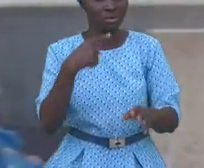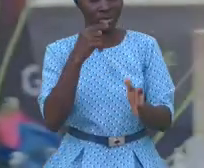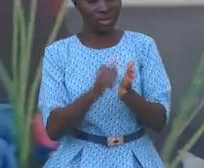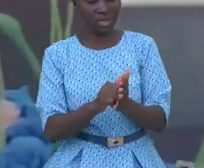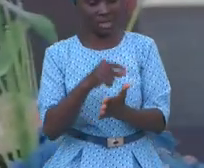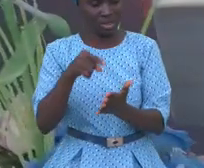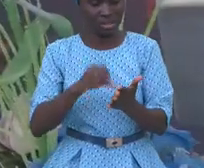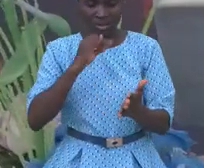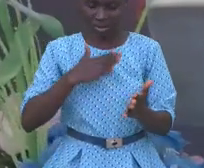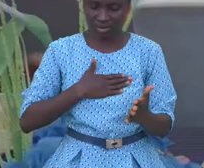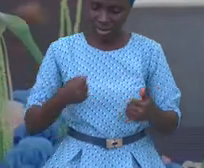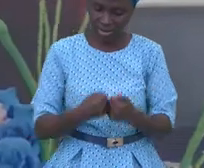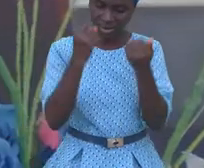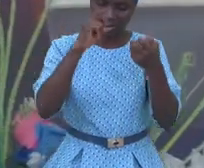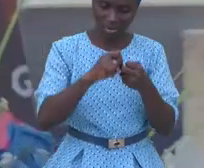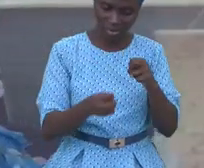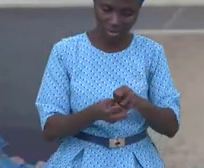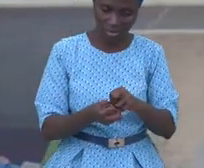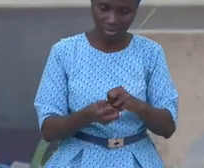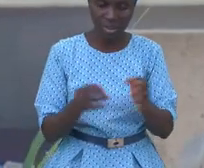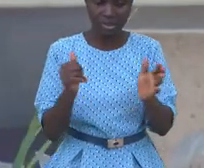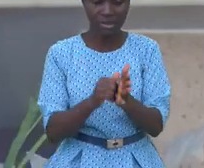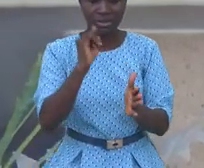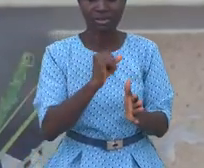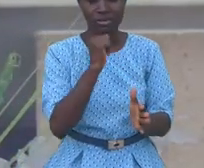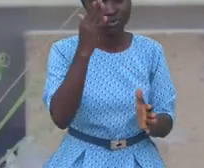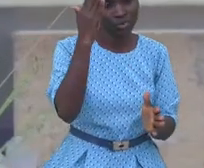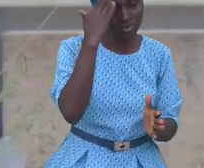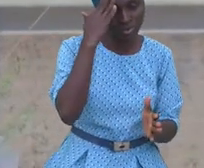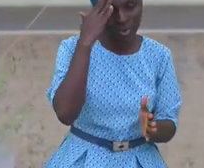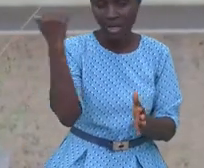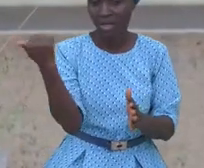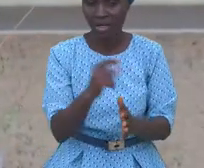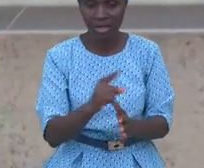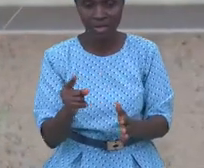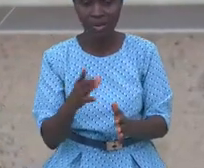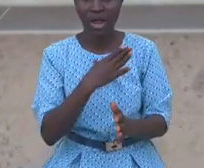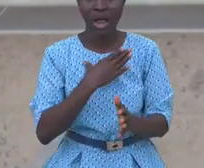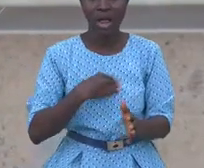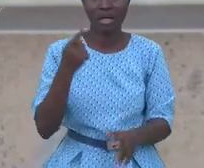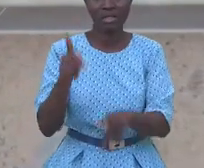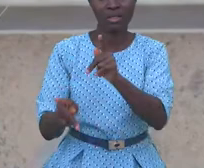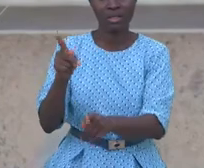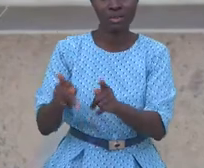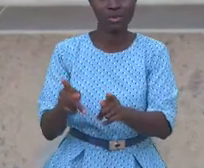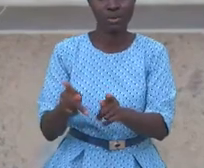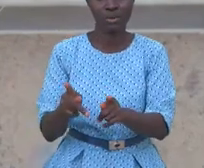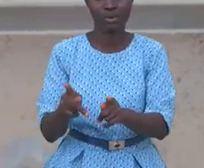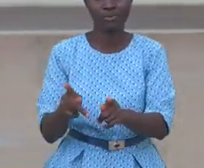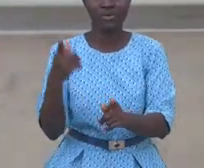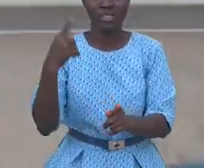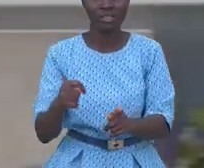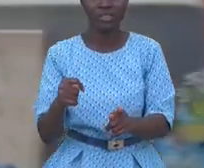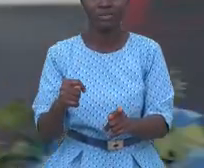challenge, a challenge unknown anywhere, and the people, the experts of